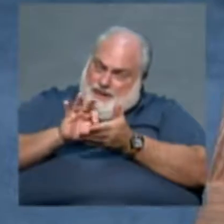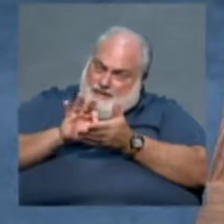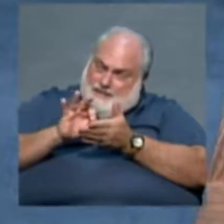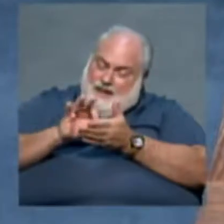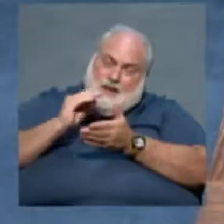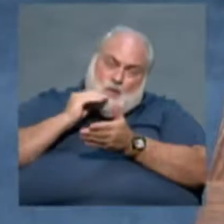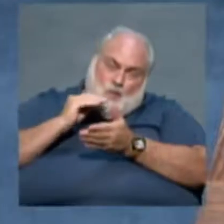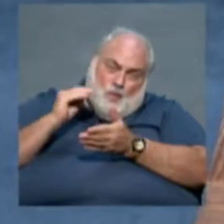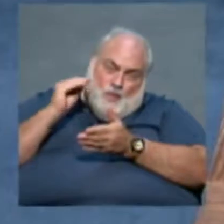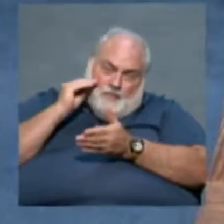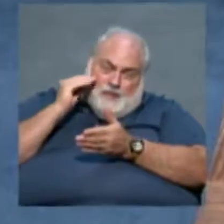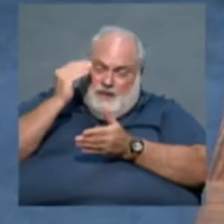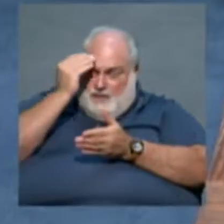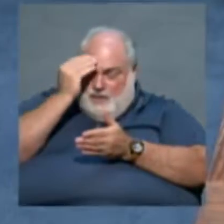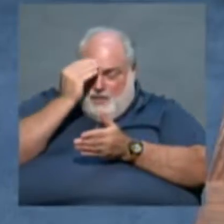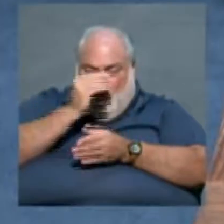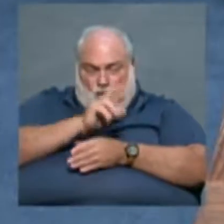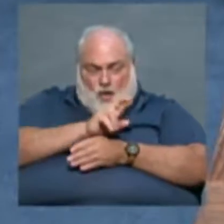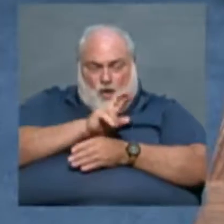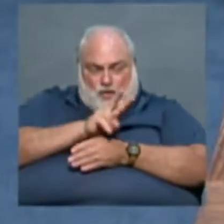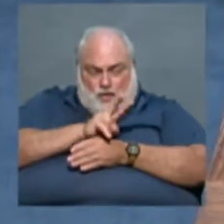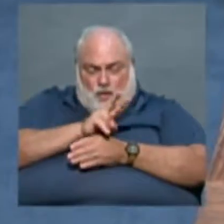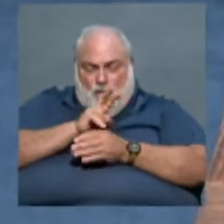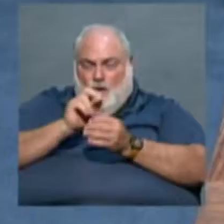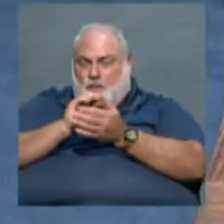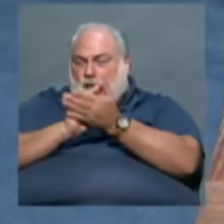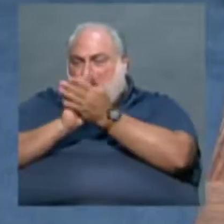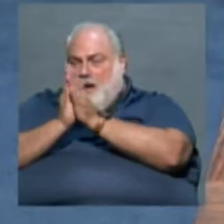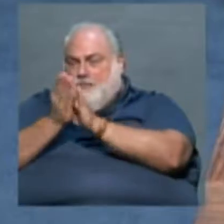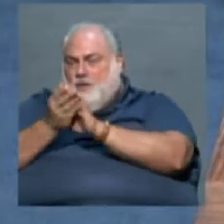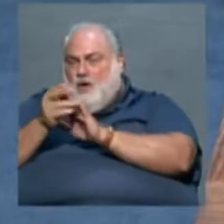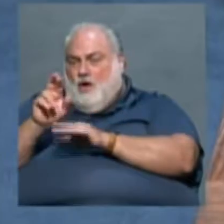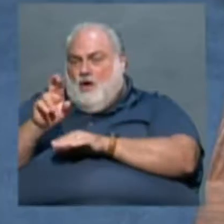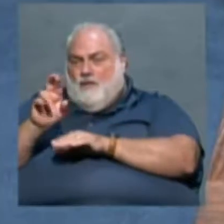know that you can zone R2 to R4 without changing that,